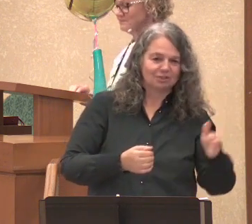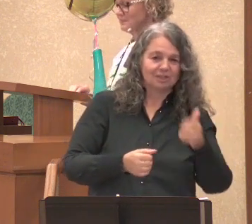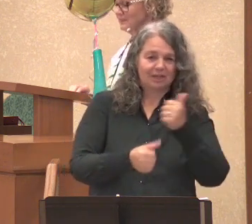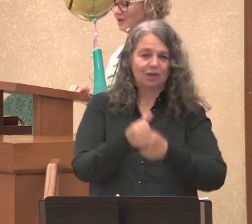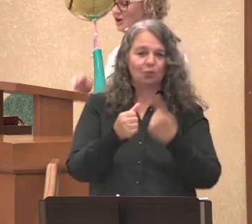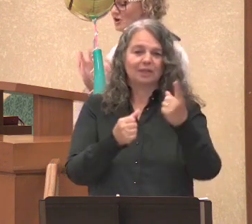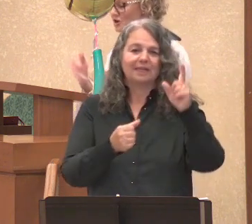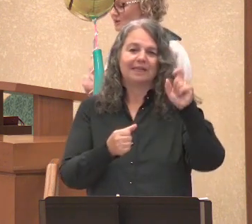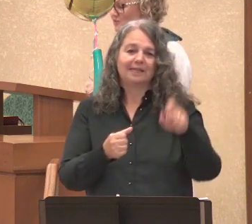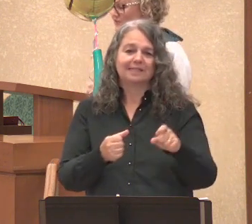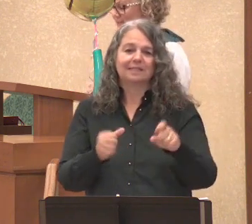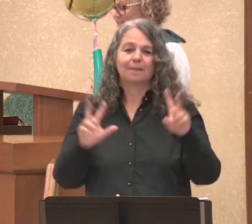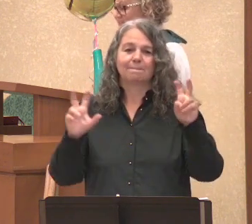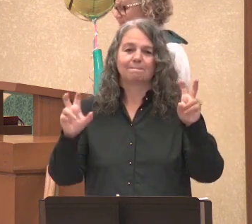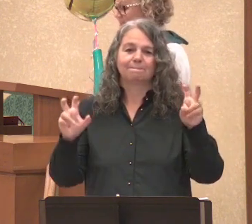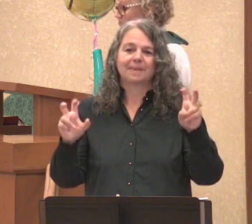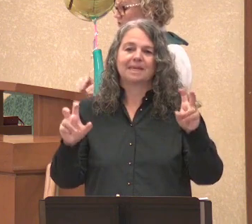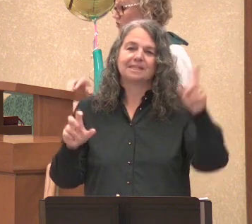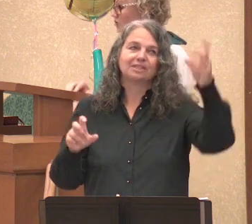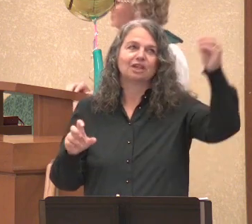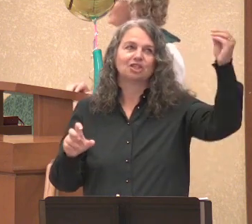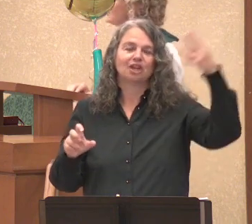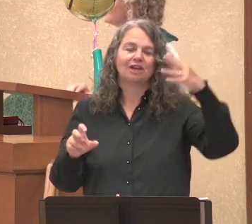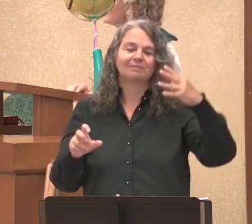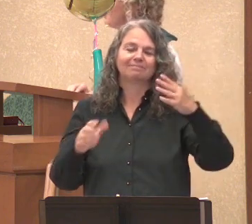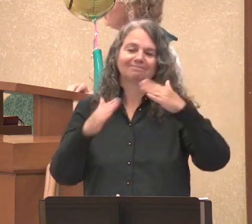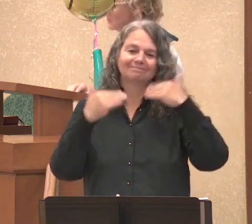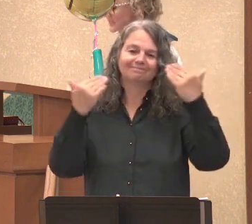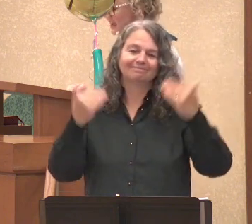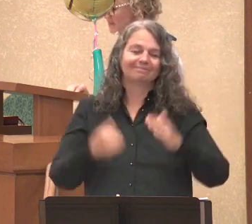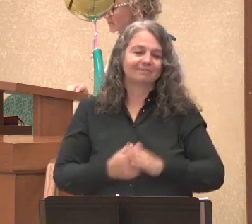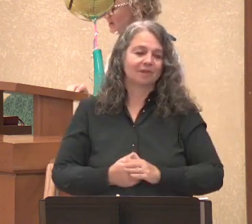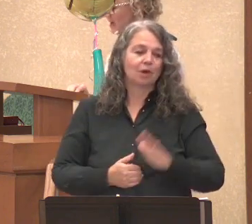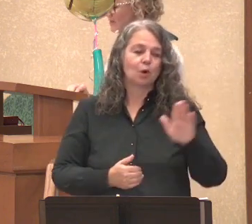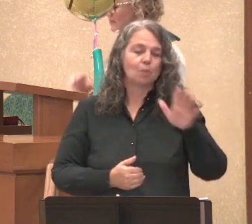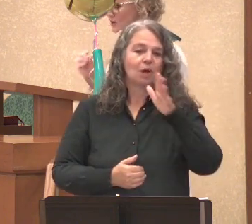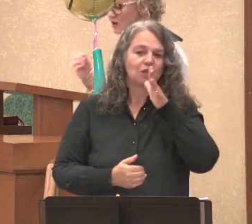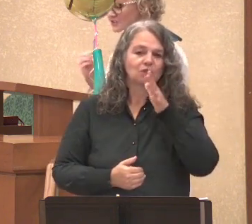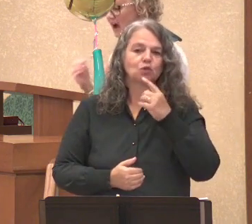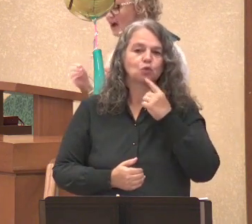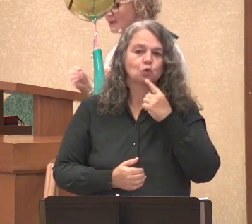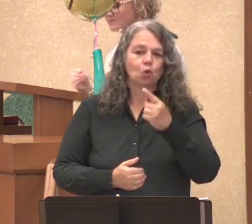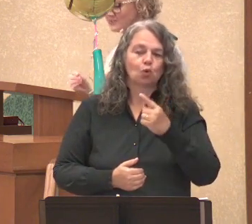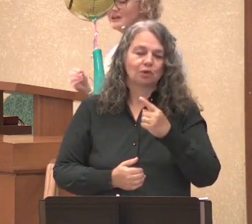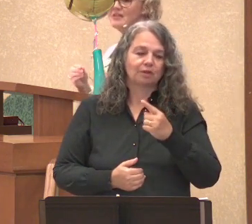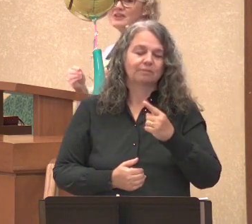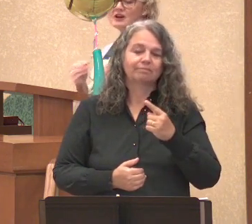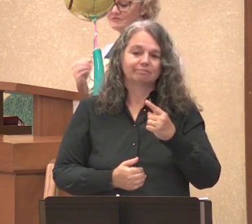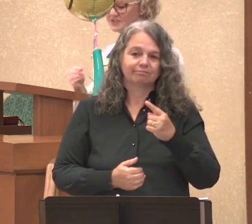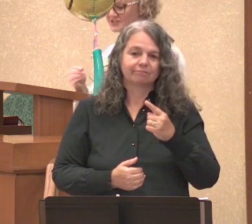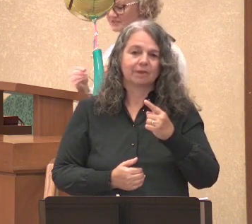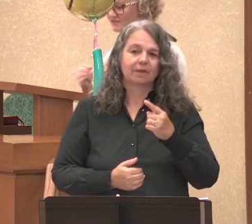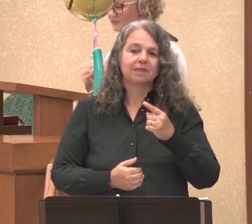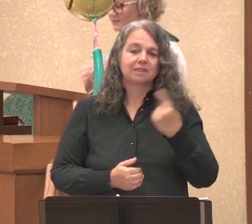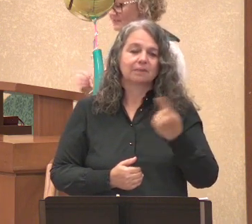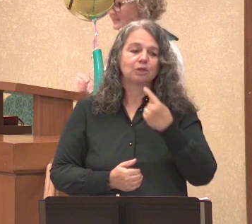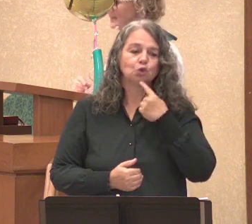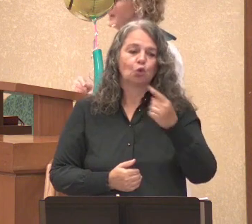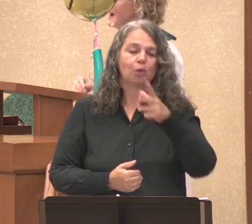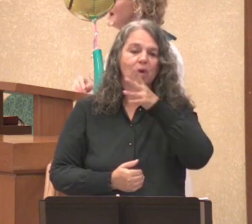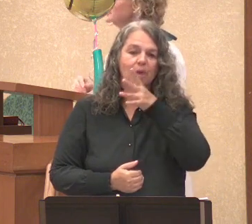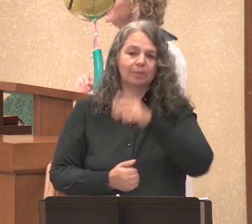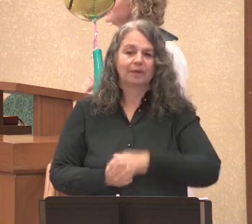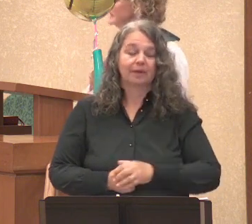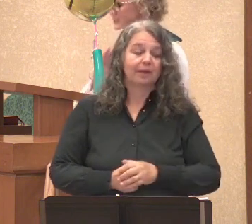sunshine. Her mother, Nancy, has been told by nursing home staff that there are times that a visit from